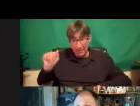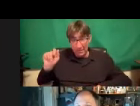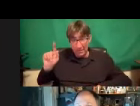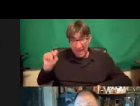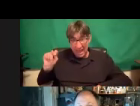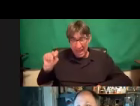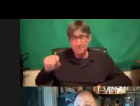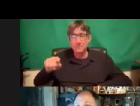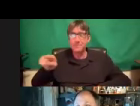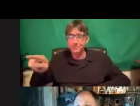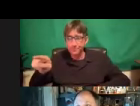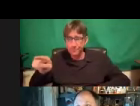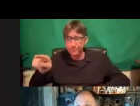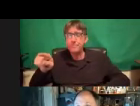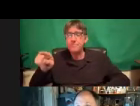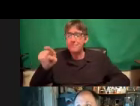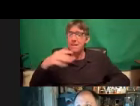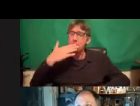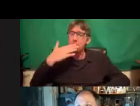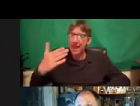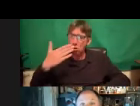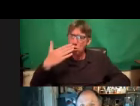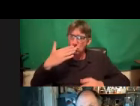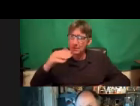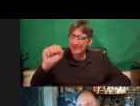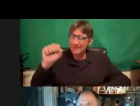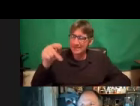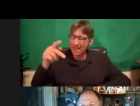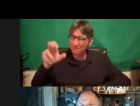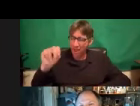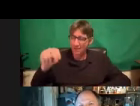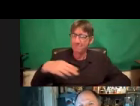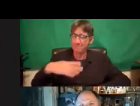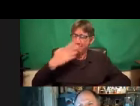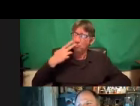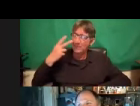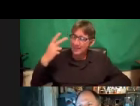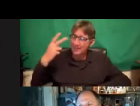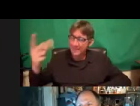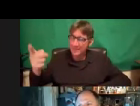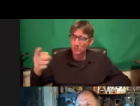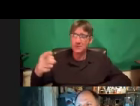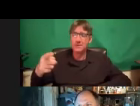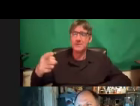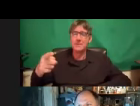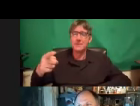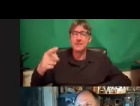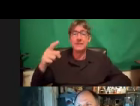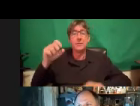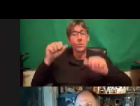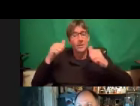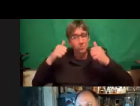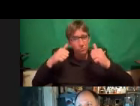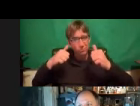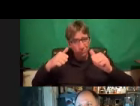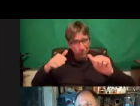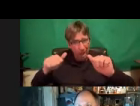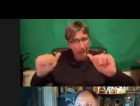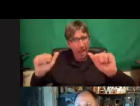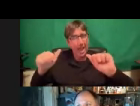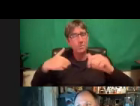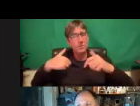Yes, I think the short, Stefan, thank you, by the way, always good to see you. I think the long and short of it is we tried a number of things and it